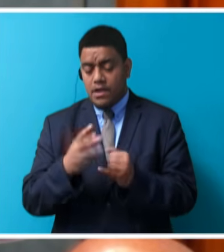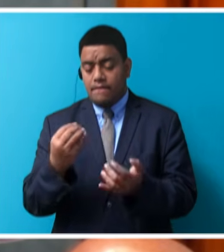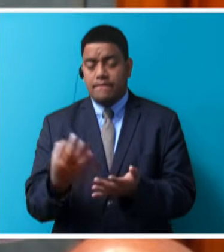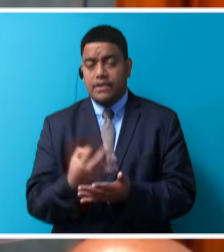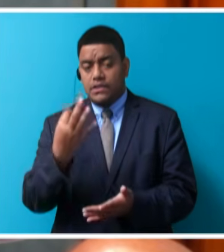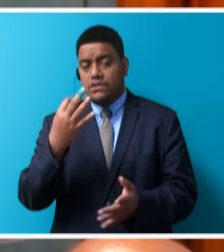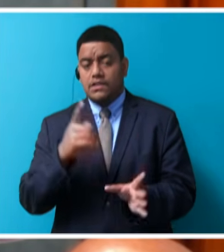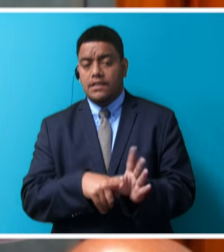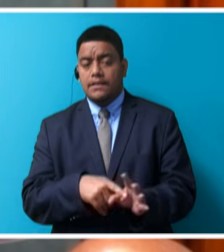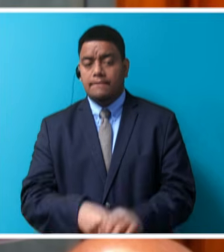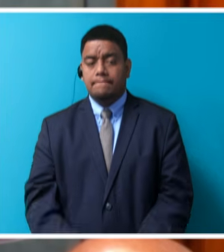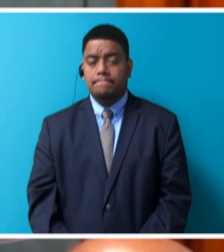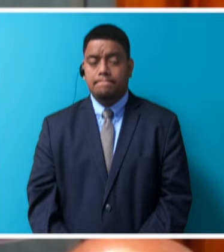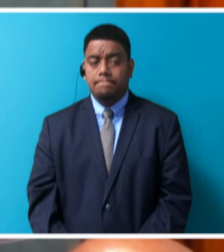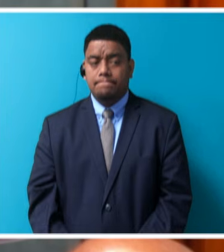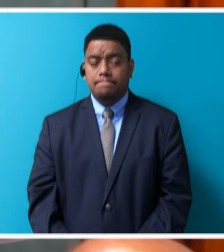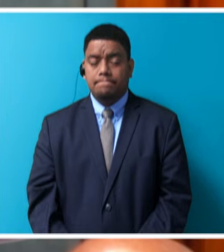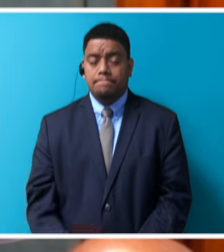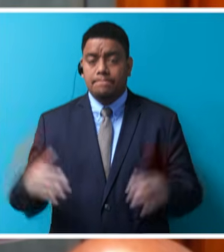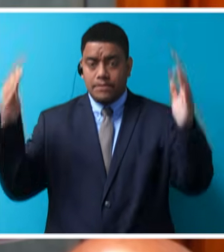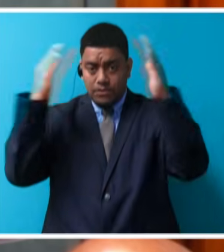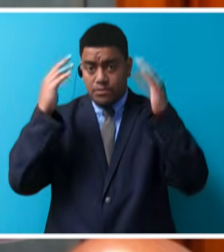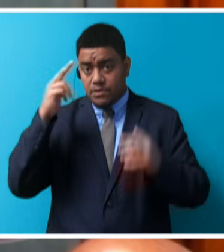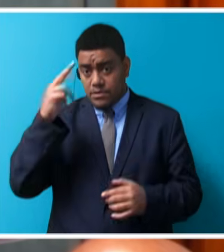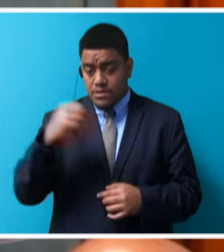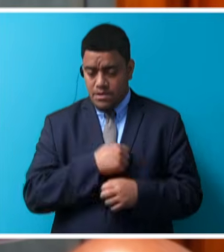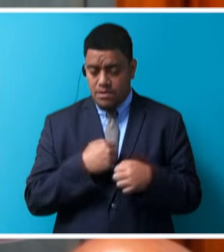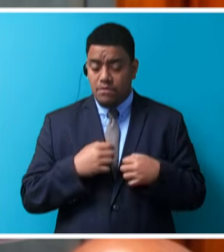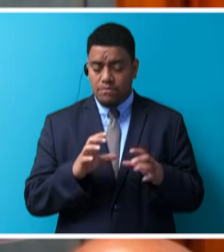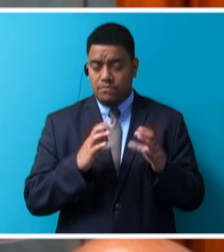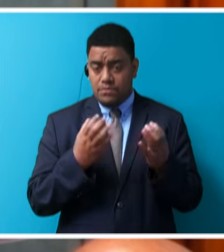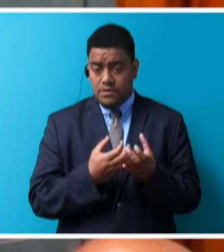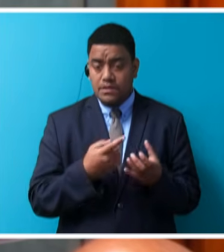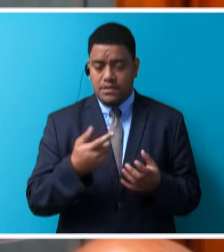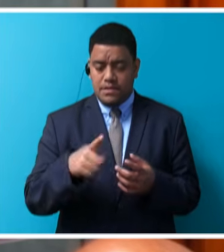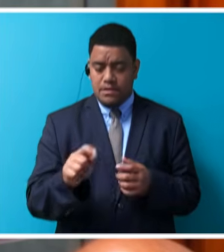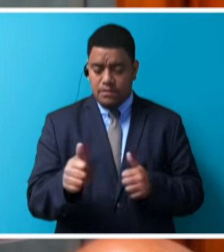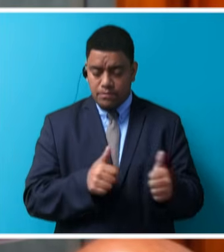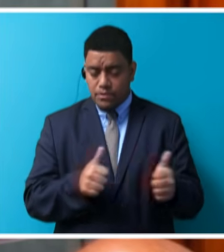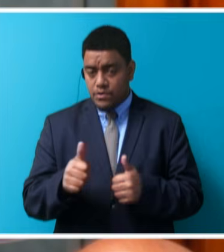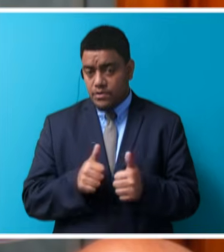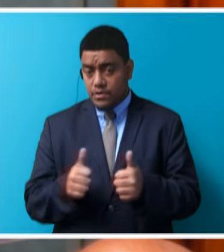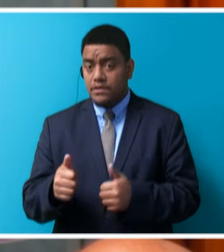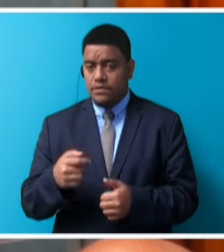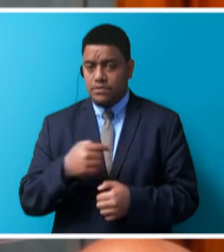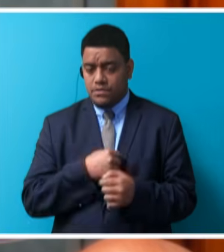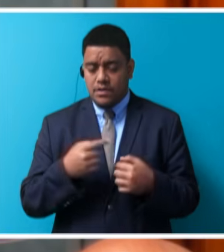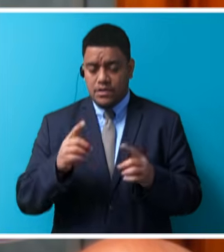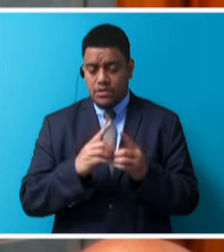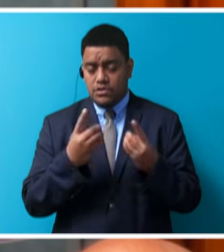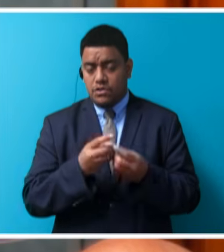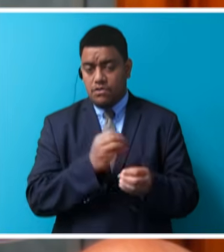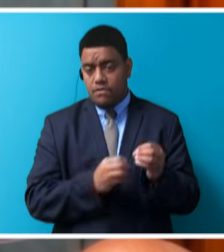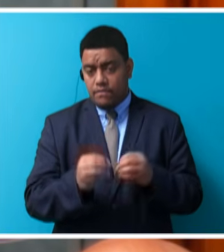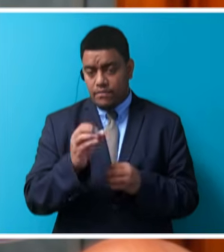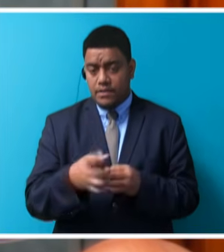year. Mr. Speaker, Sir, our divisional commissioners, provincial administrators, district officers, and